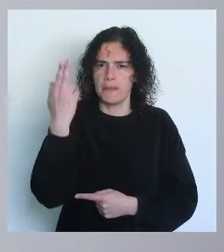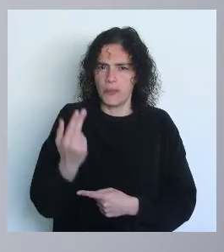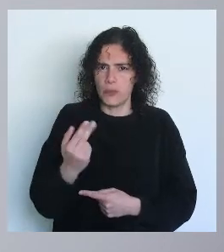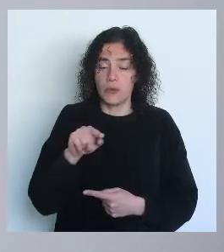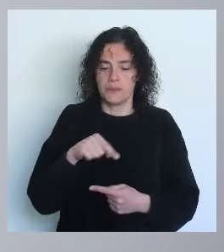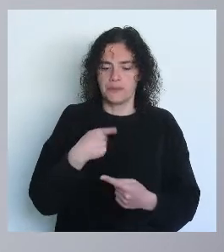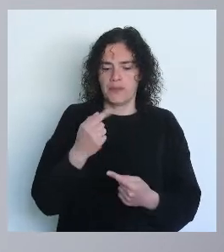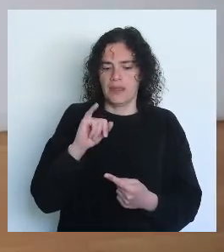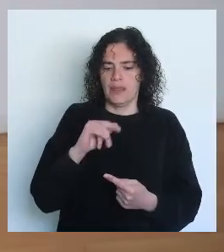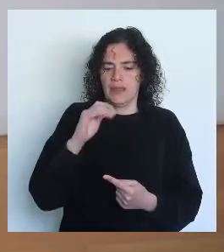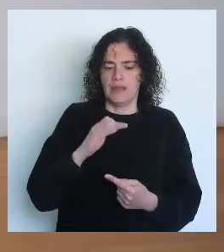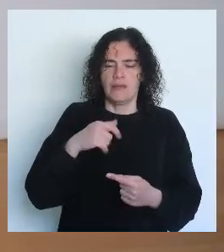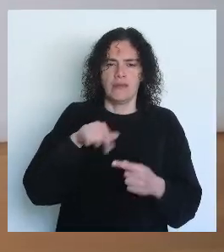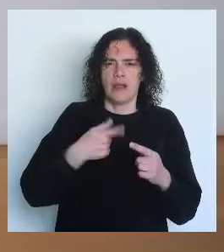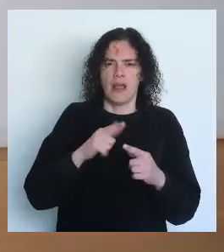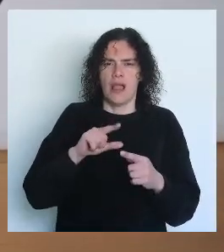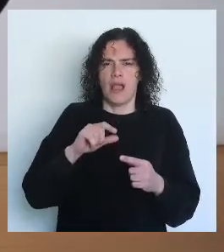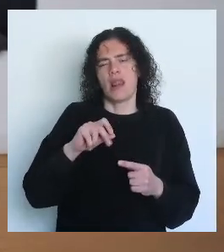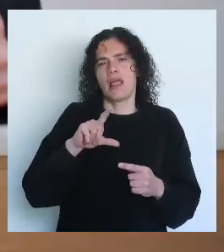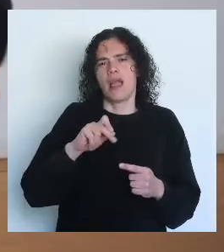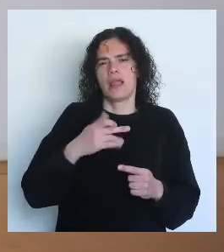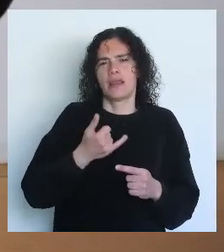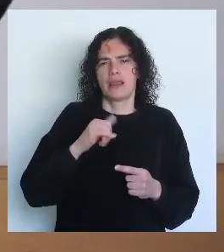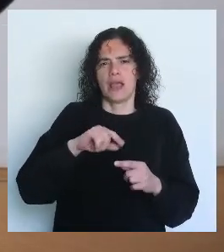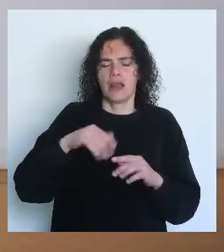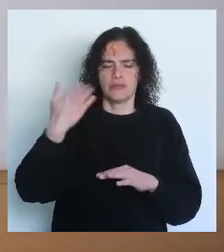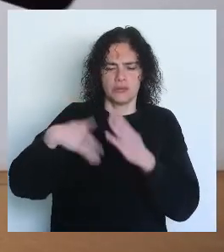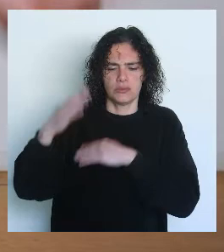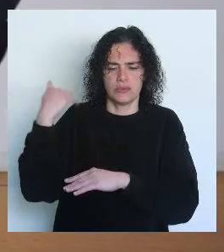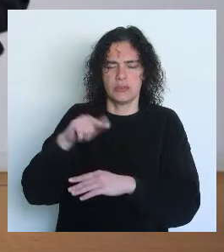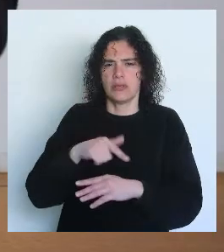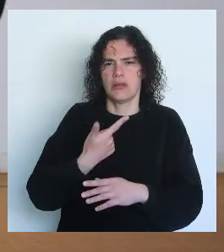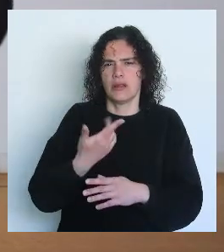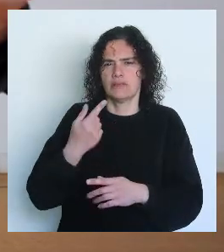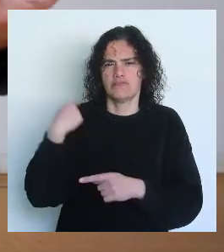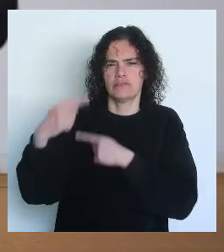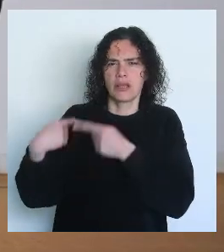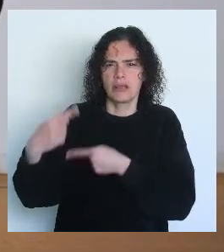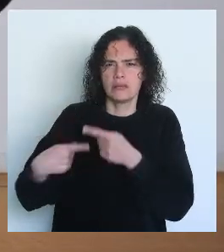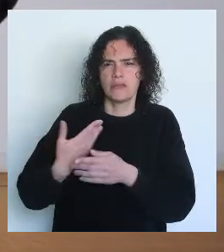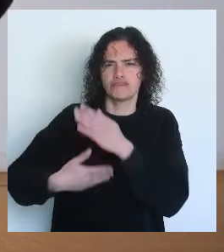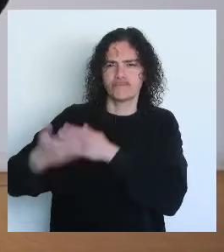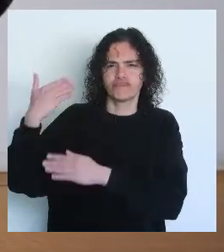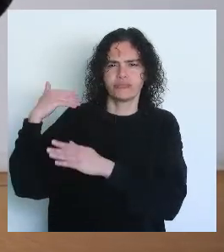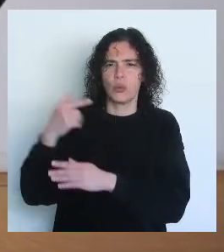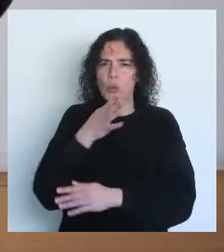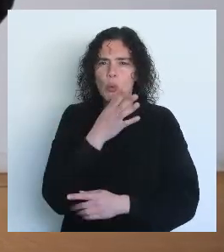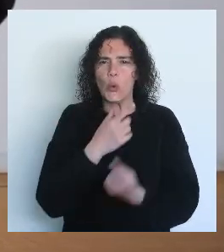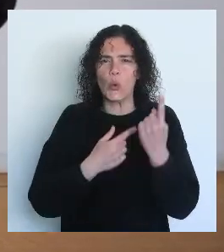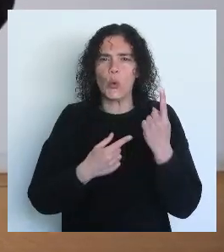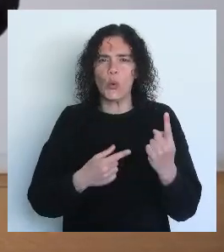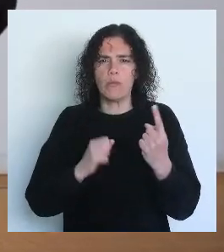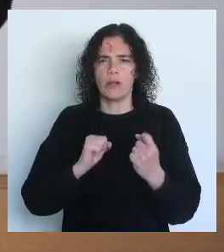painting, like Yves Klein, like Ad Reinhardt, or going back to the tradition of Malevich, when only